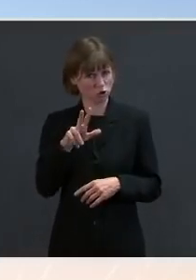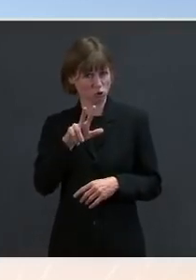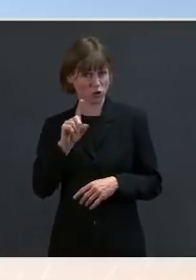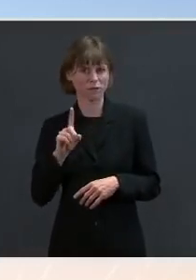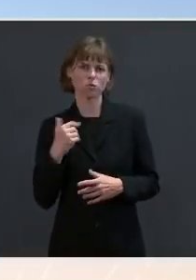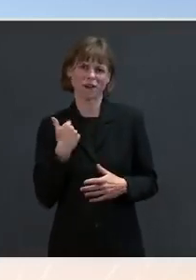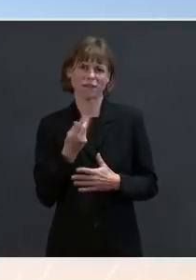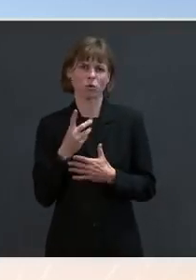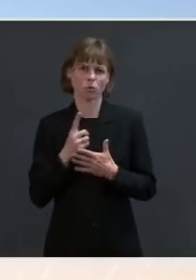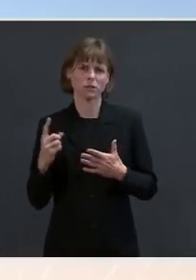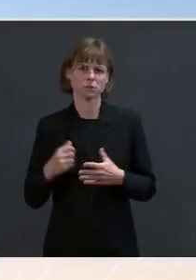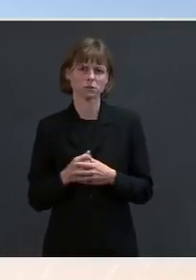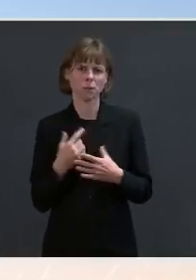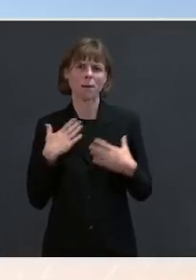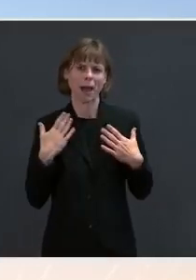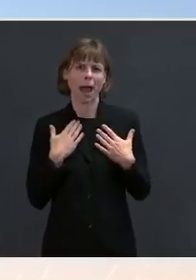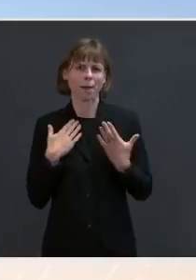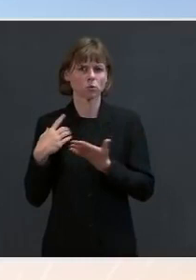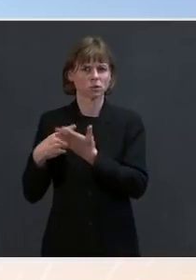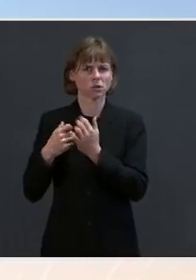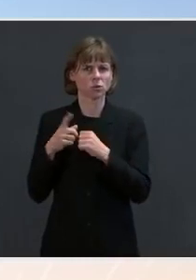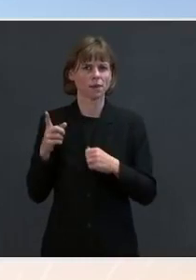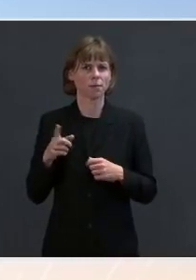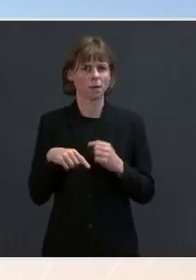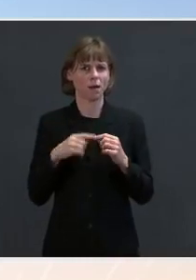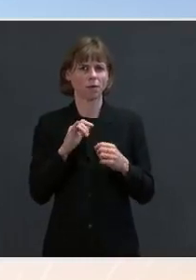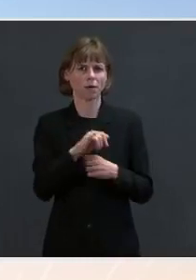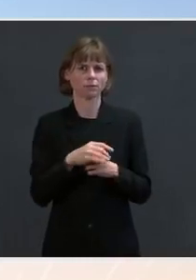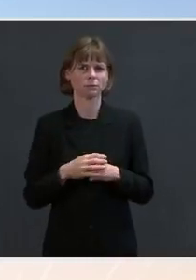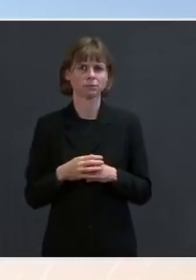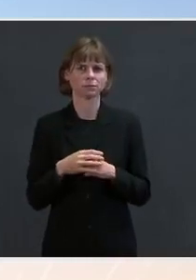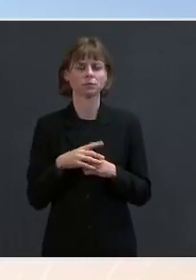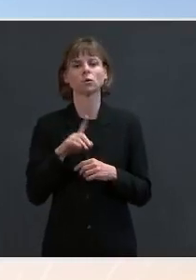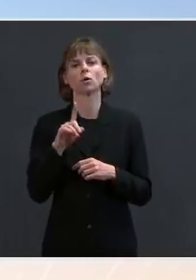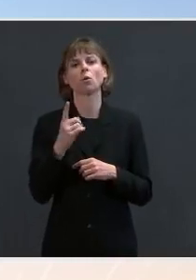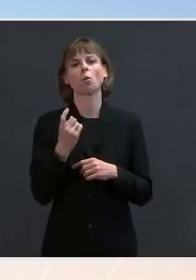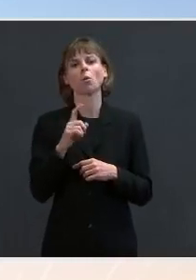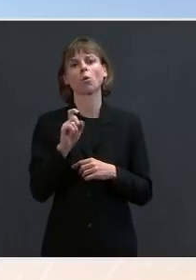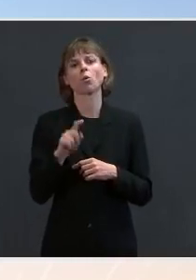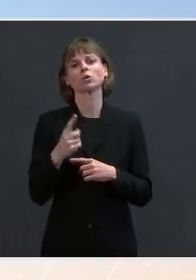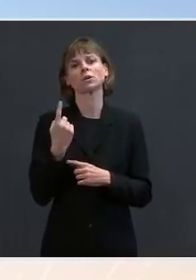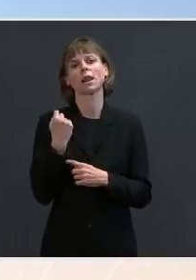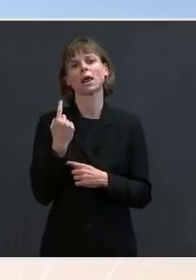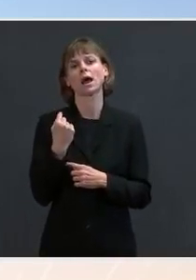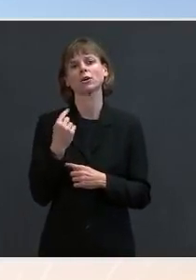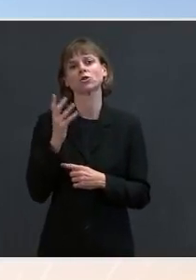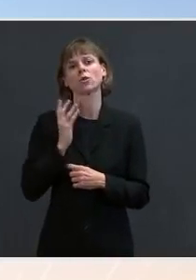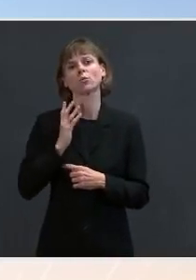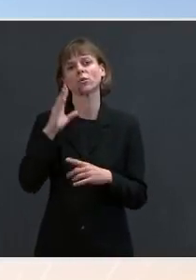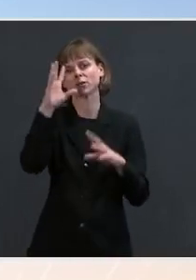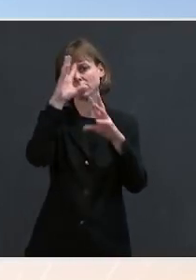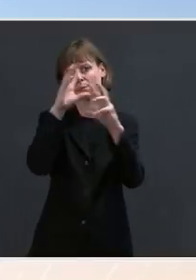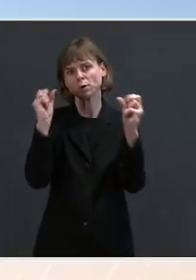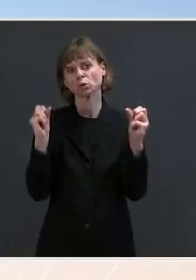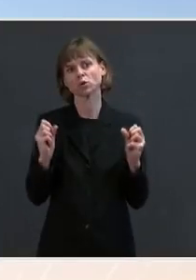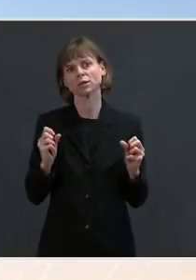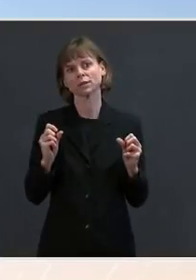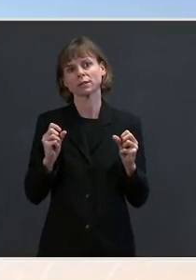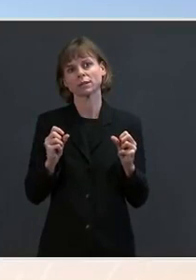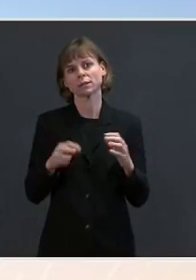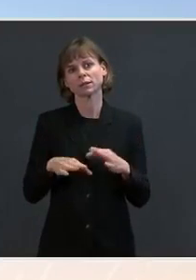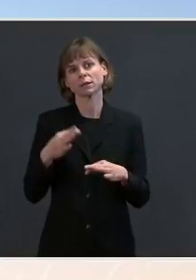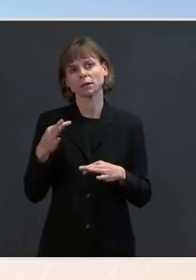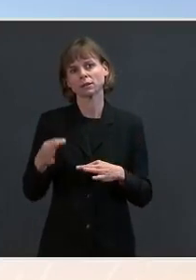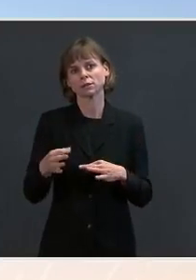a couple of weeks, but I'm happy to talk to them about that. And one more question. Last year, the previous administration extended the tax filing